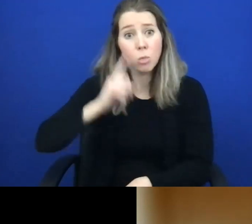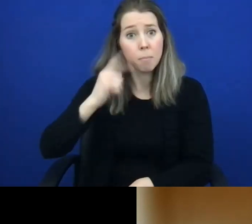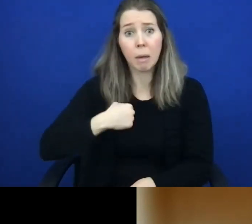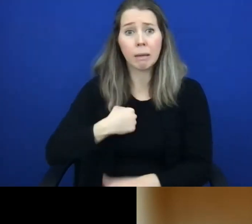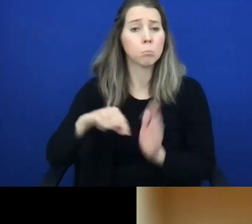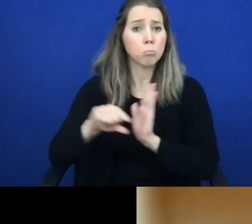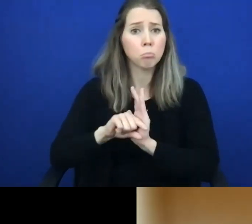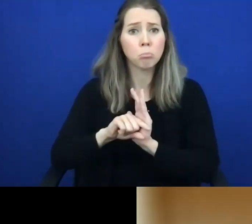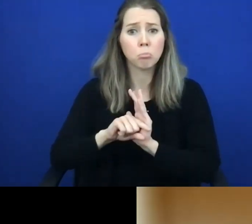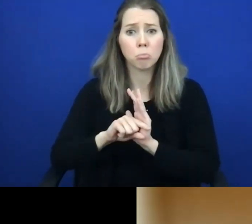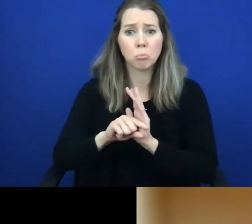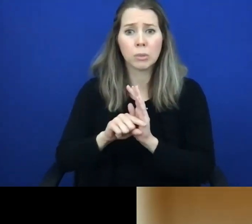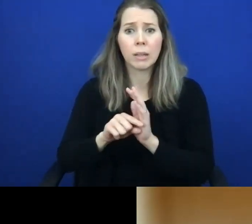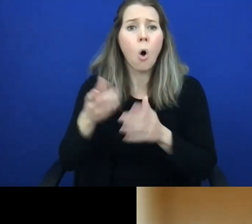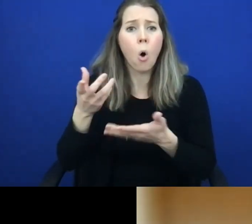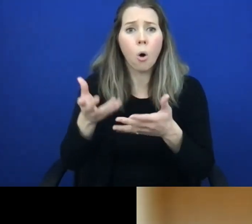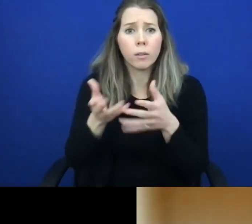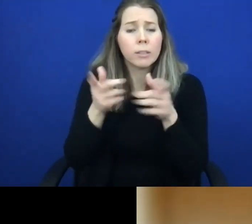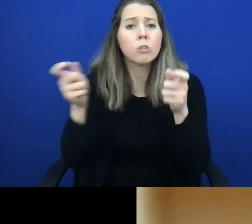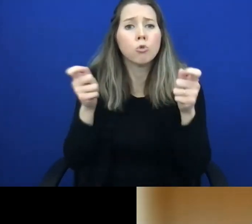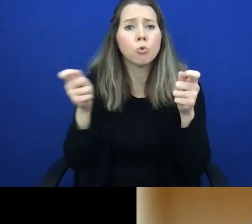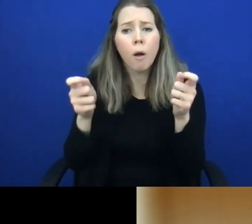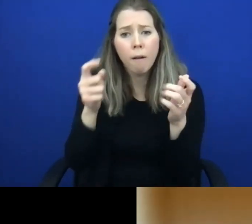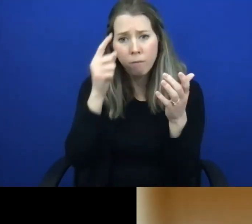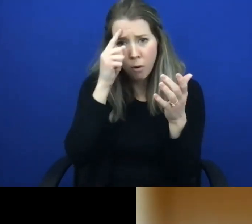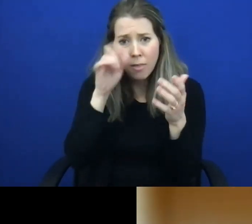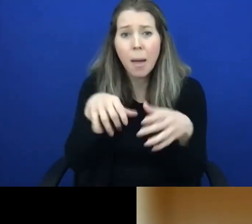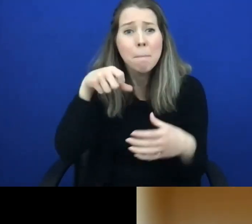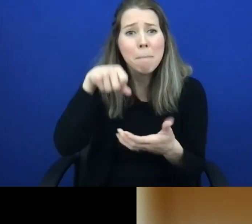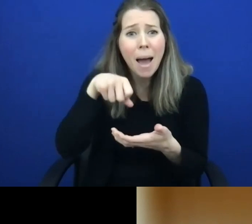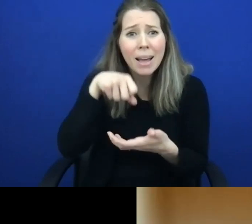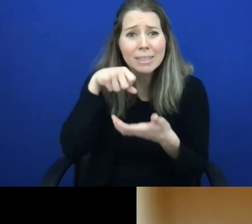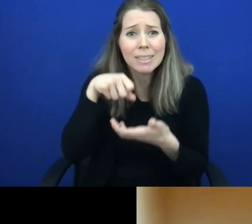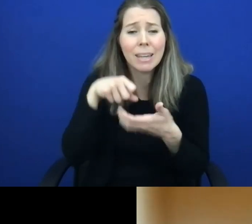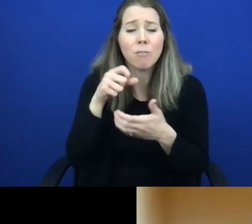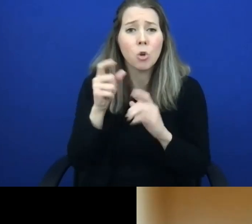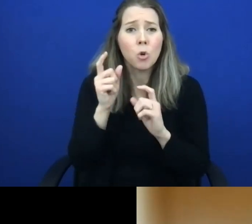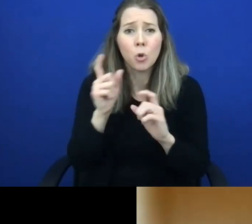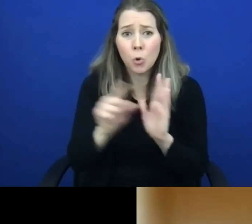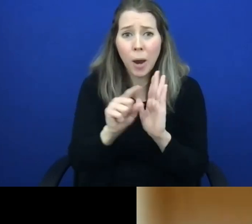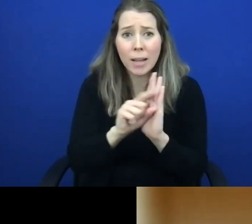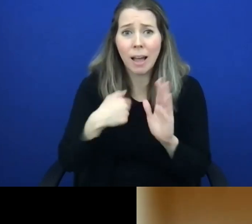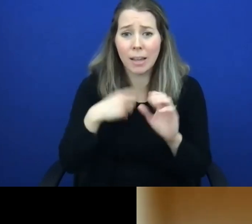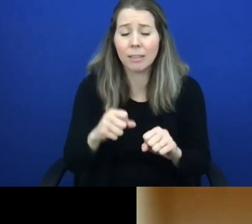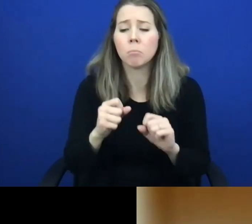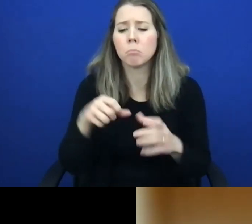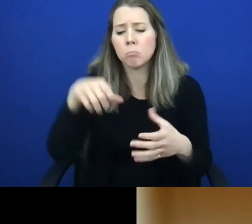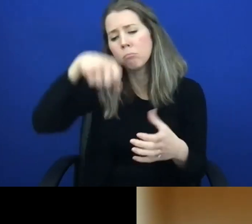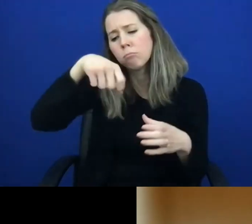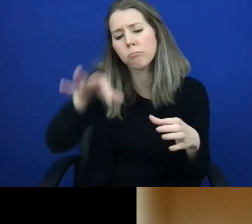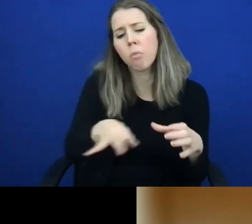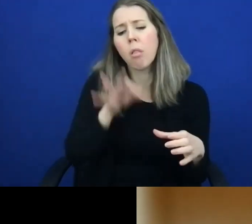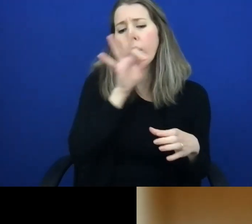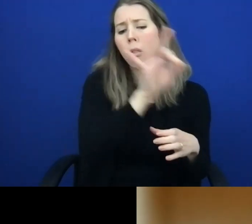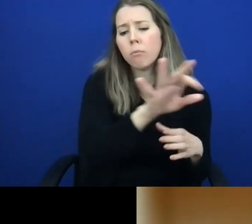considered me to be the holder of the little basket of grades, and I could deal out whichever grade